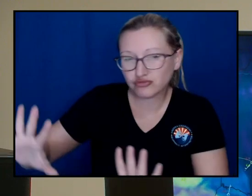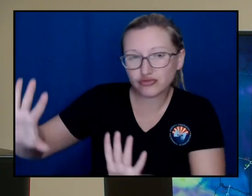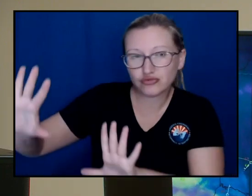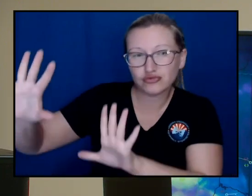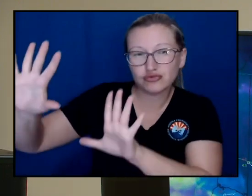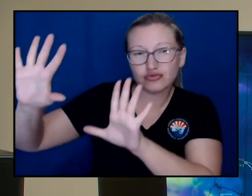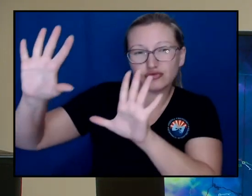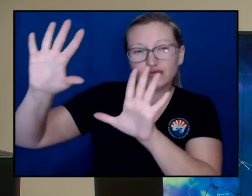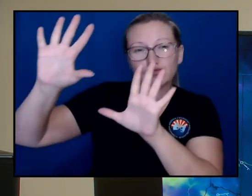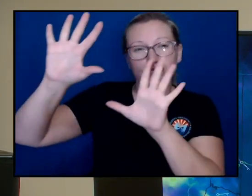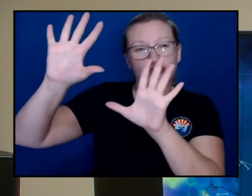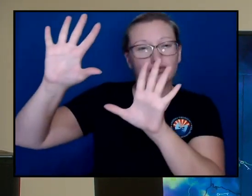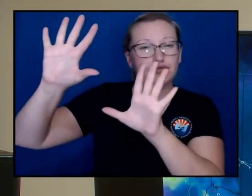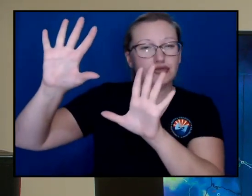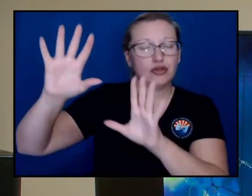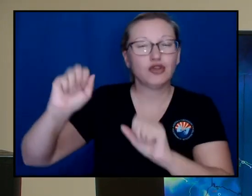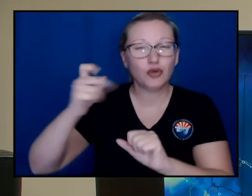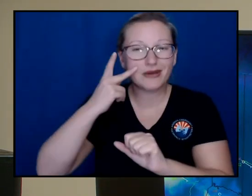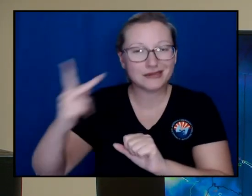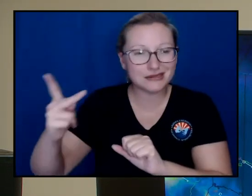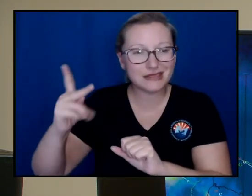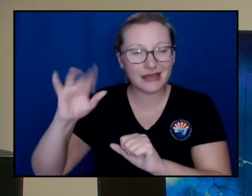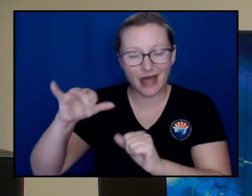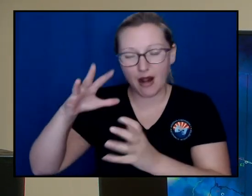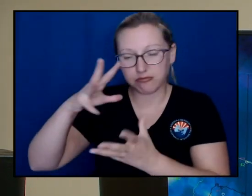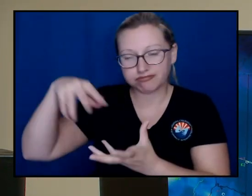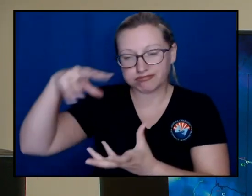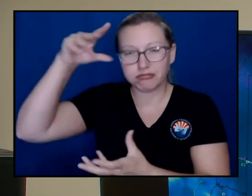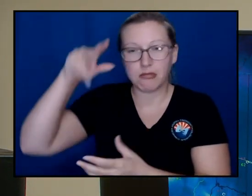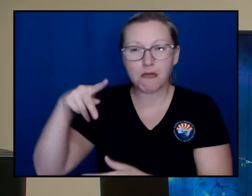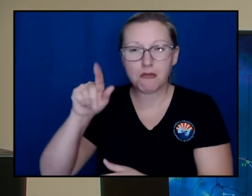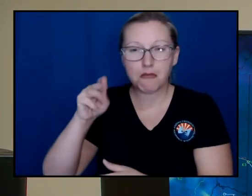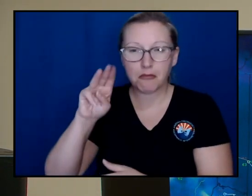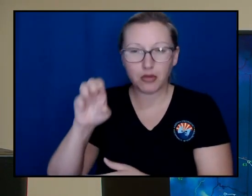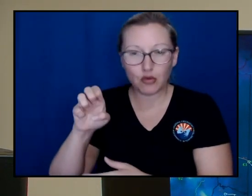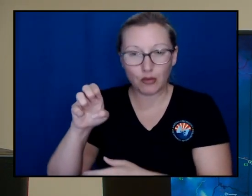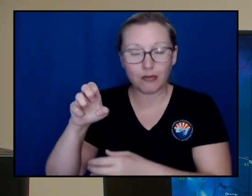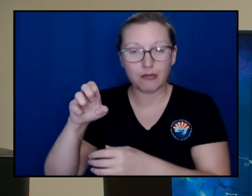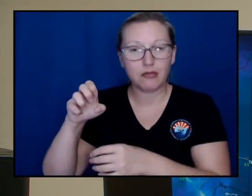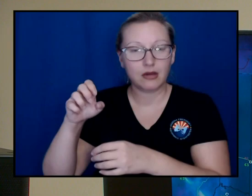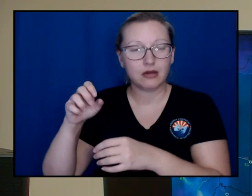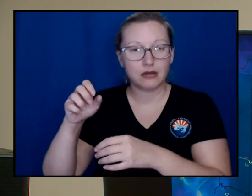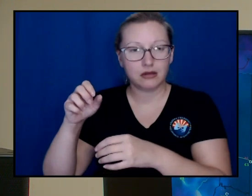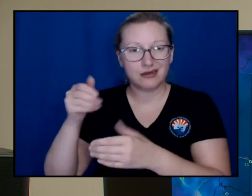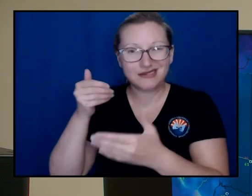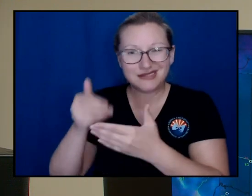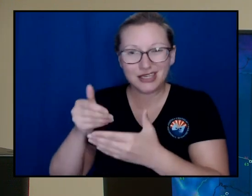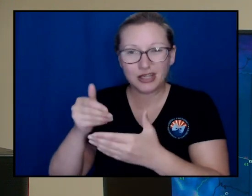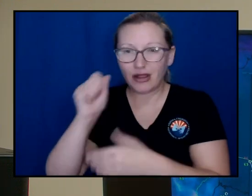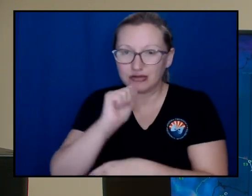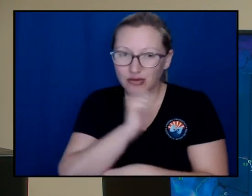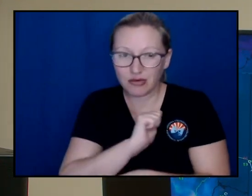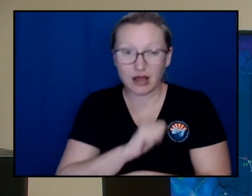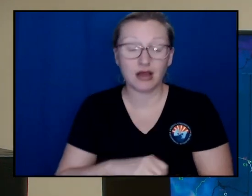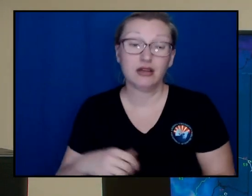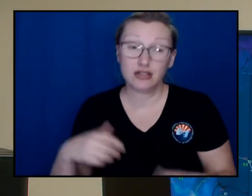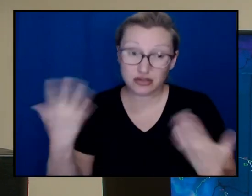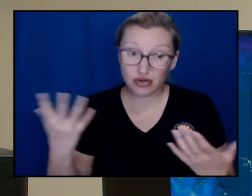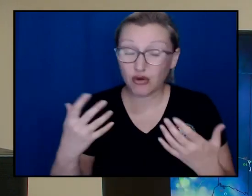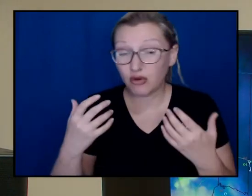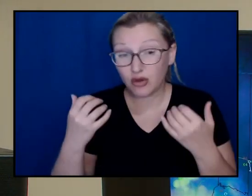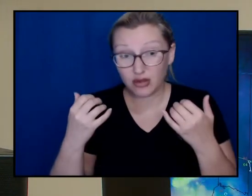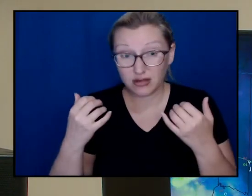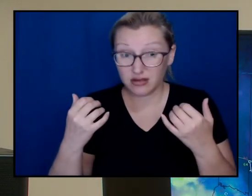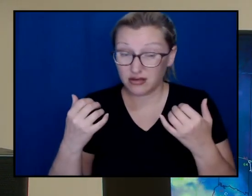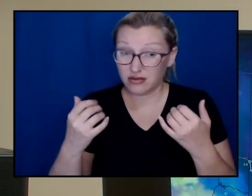across Arizona there. So for today, actually a lot of the favored areas to be seeing thunderstorm development is going to be